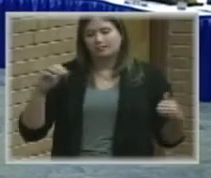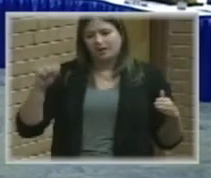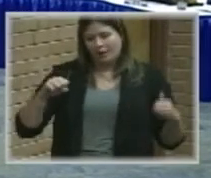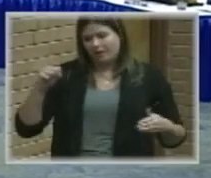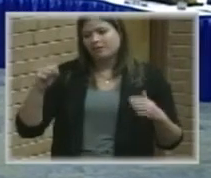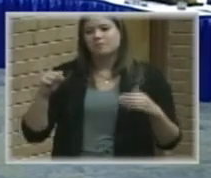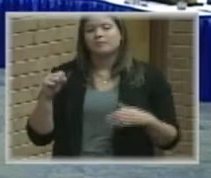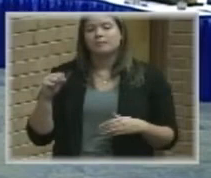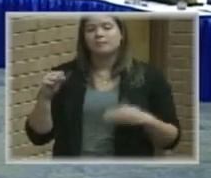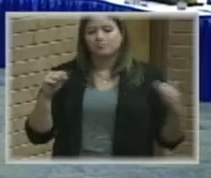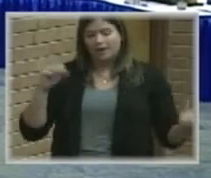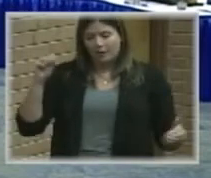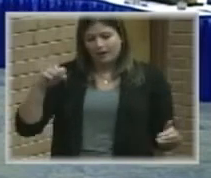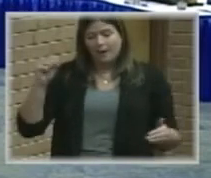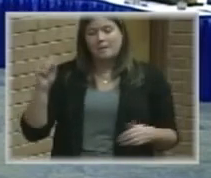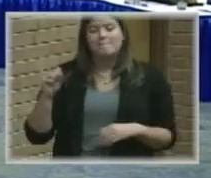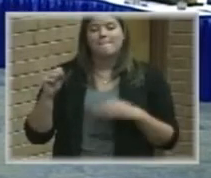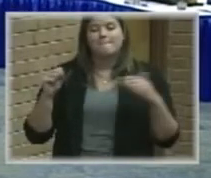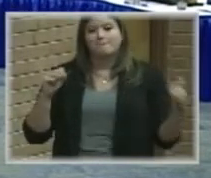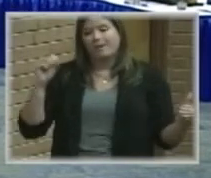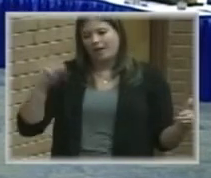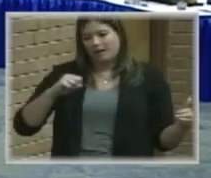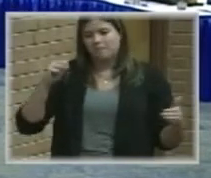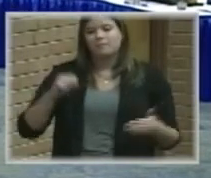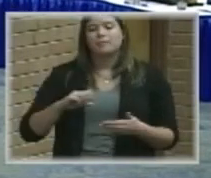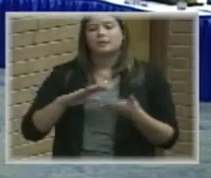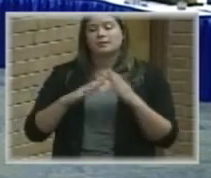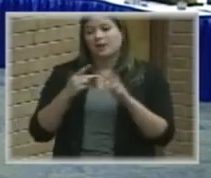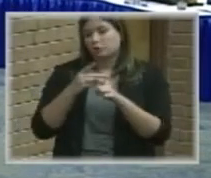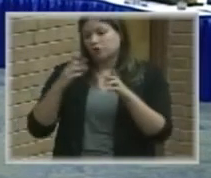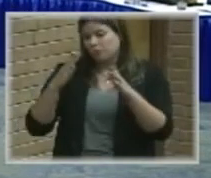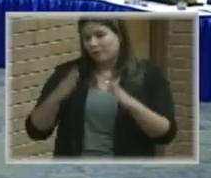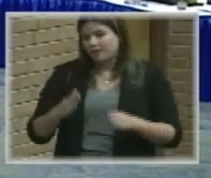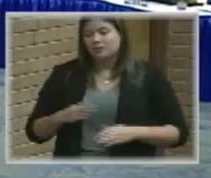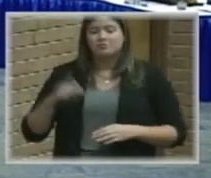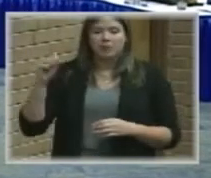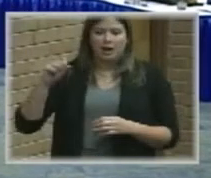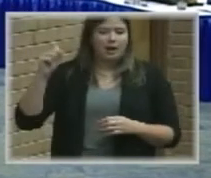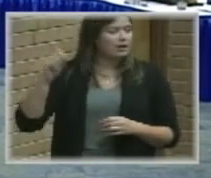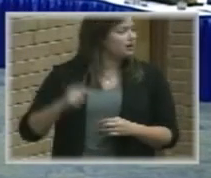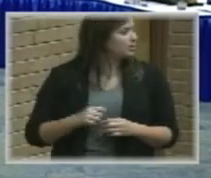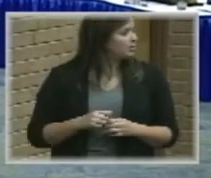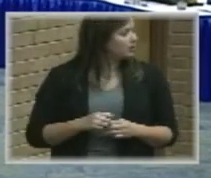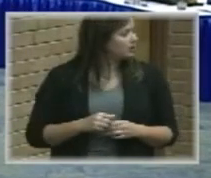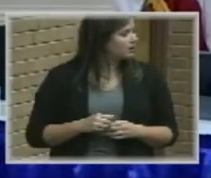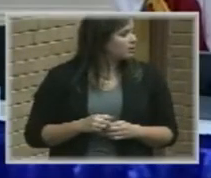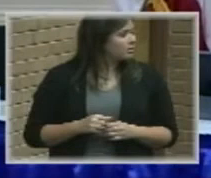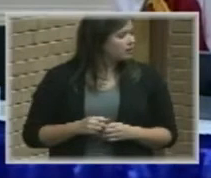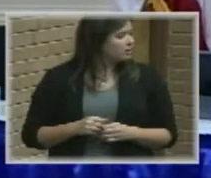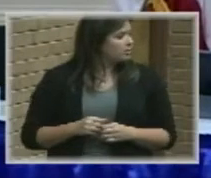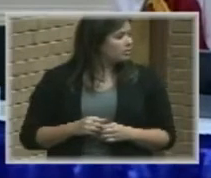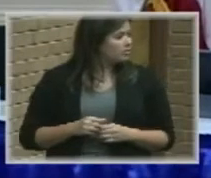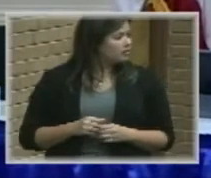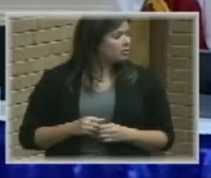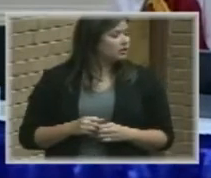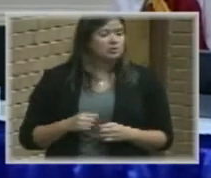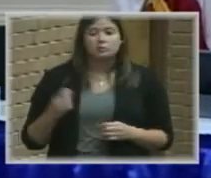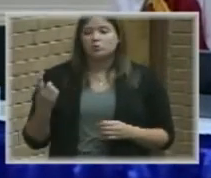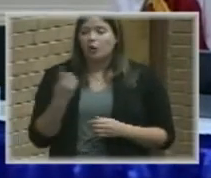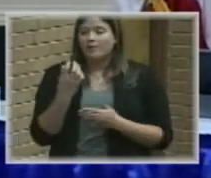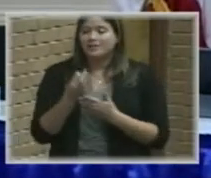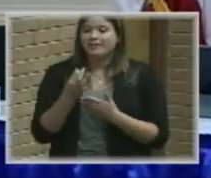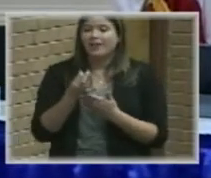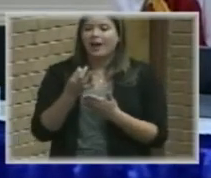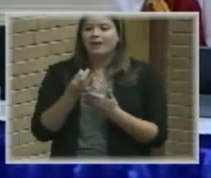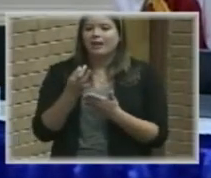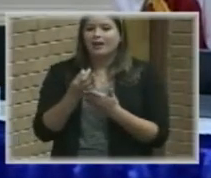Aye. Councilmember Wilt? Aye. Councilmember Corrado? Aye. Supervisor Allen? Aye. As always, the finance director will